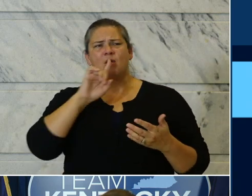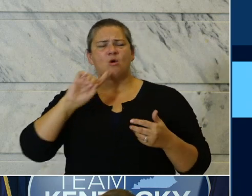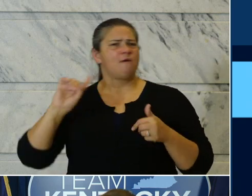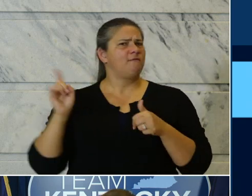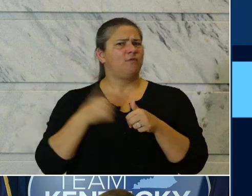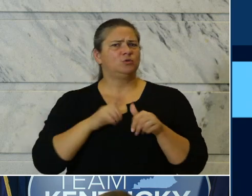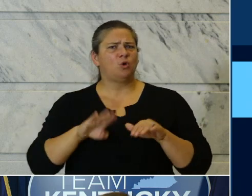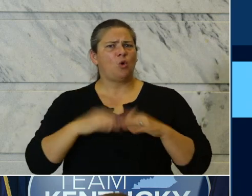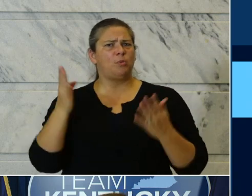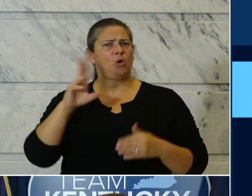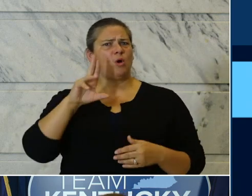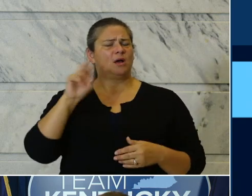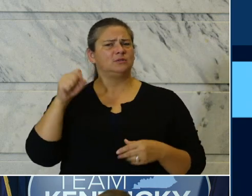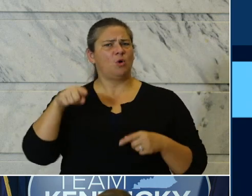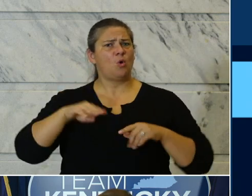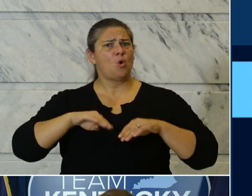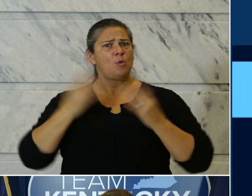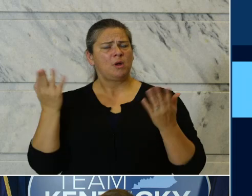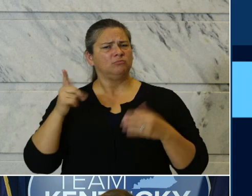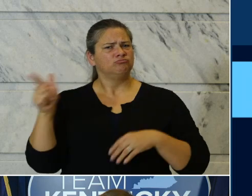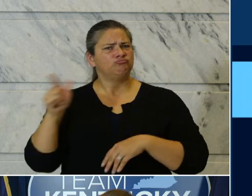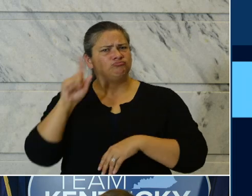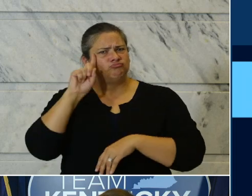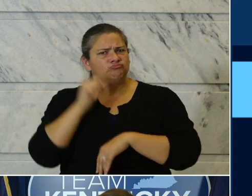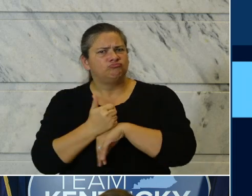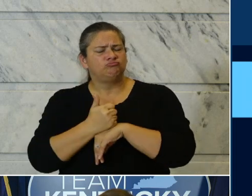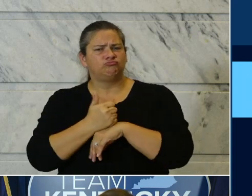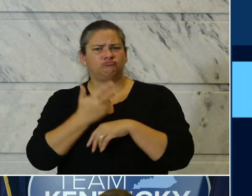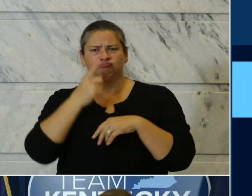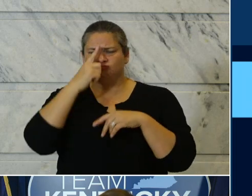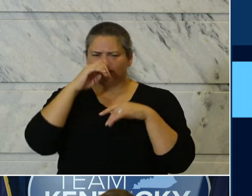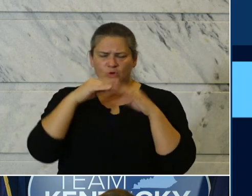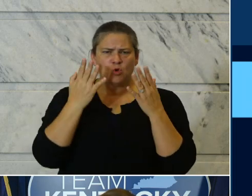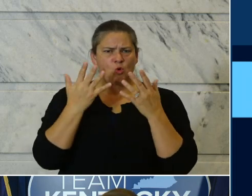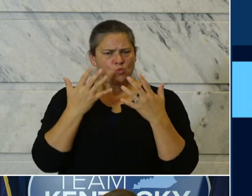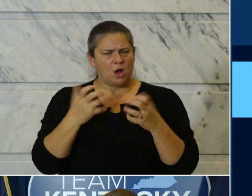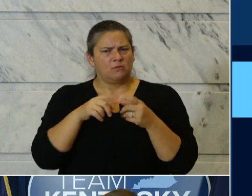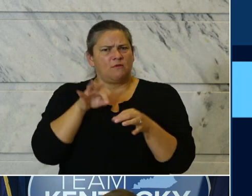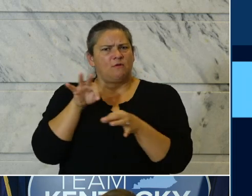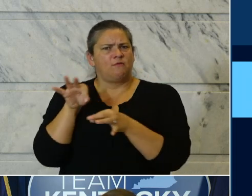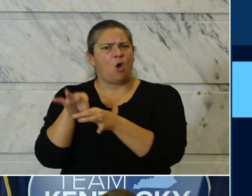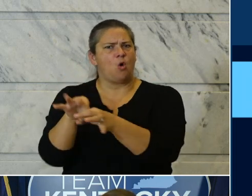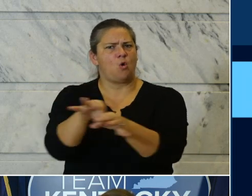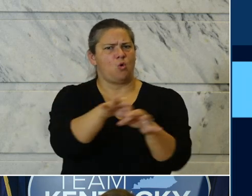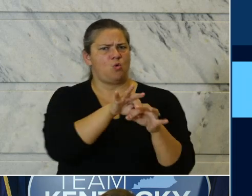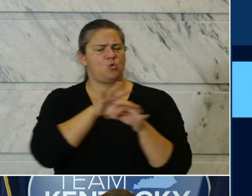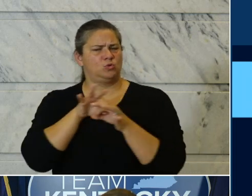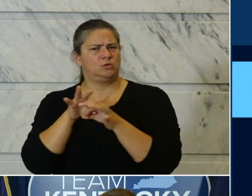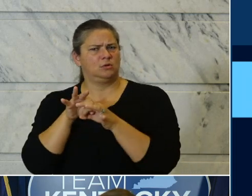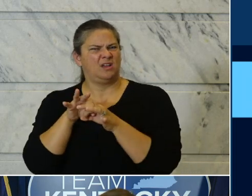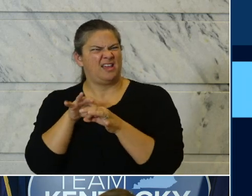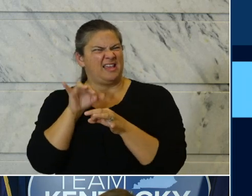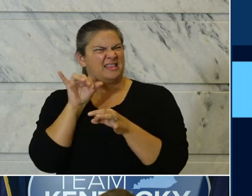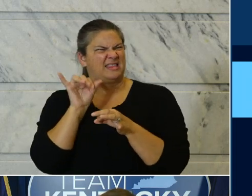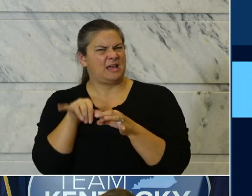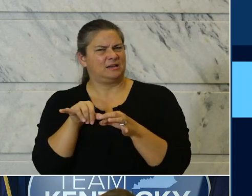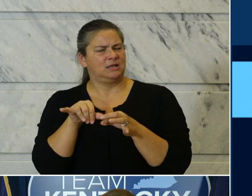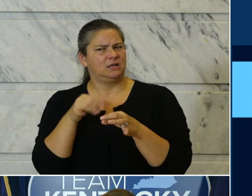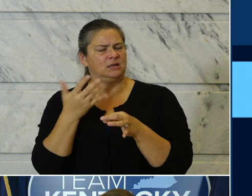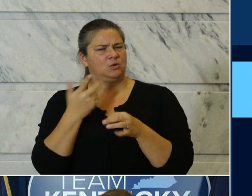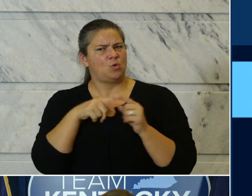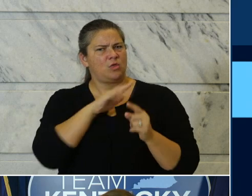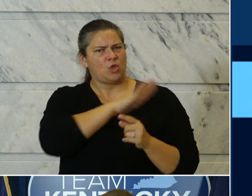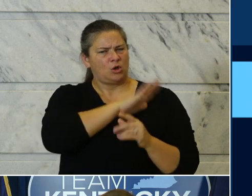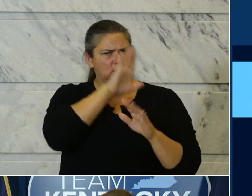settle conflict and set direction. Vote. It is your duty. I believe it's even an obligation as